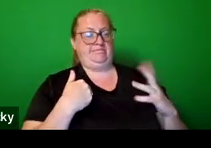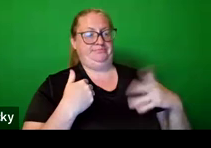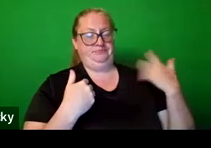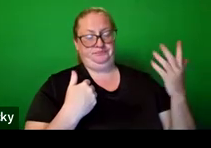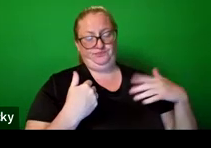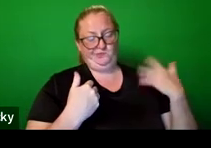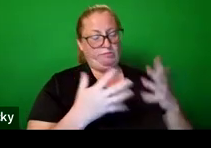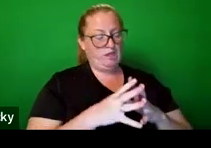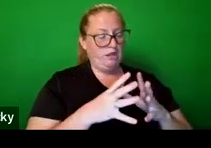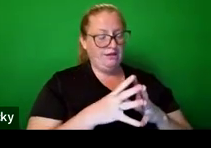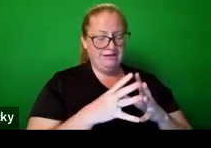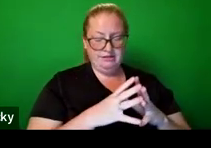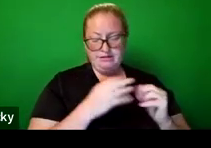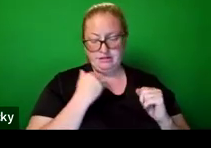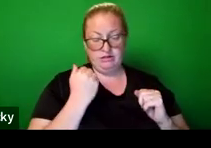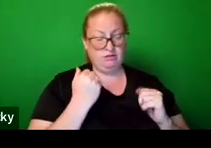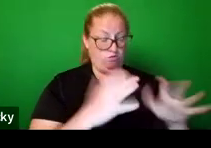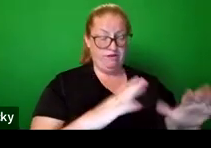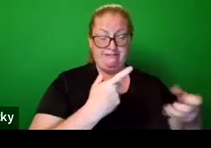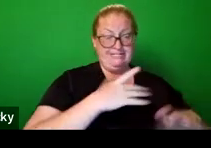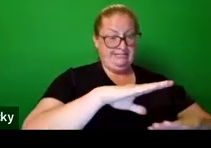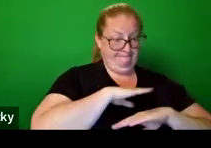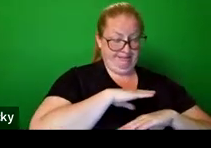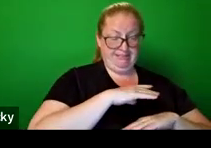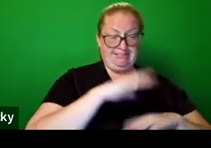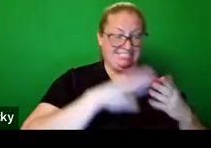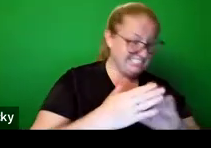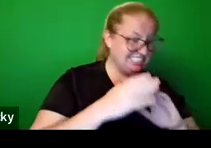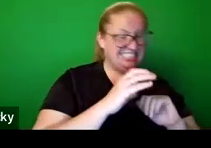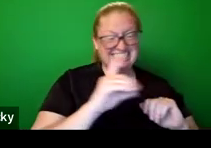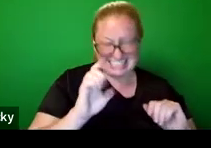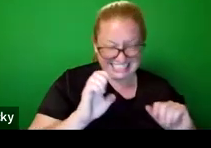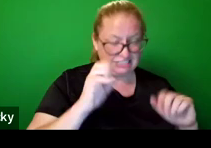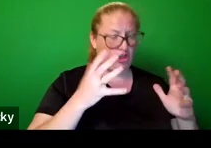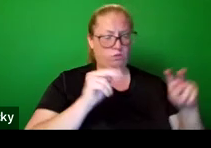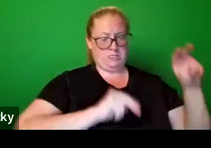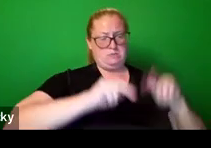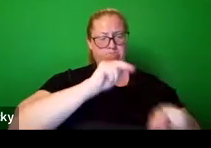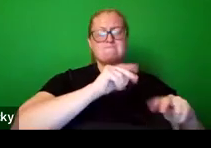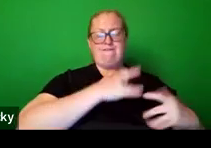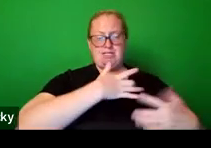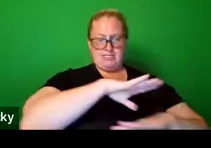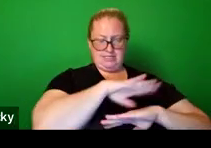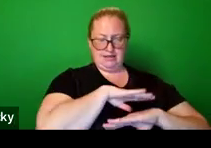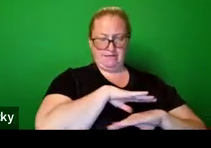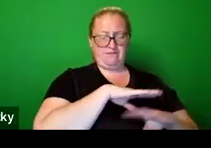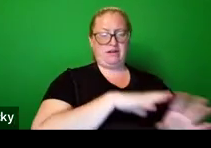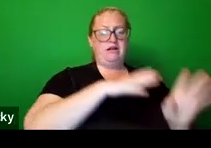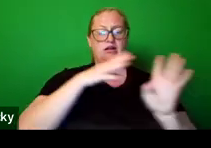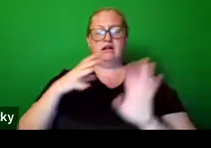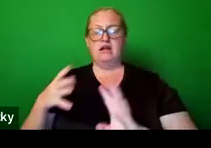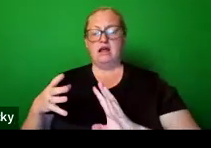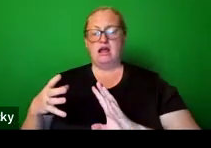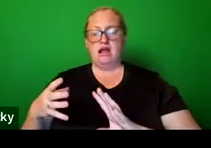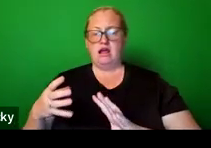enough for lack of a better word, eyes on it from the city and from CDE, and or that there's not a really someone